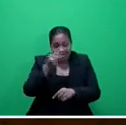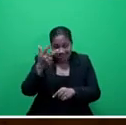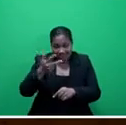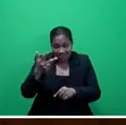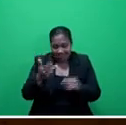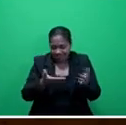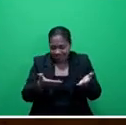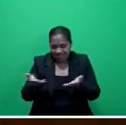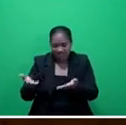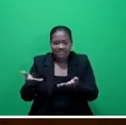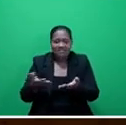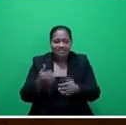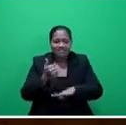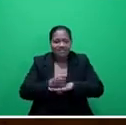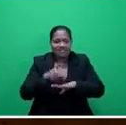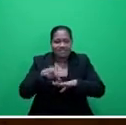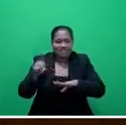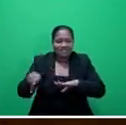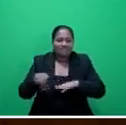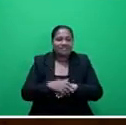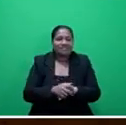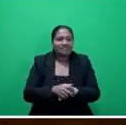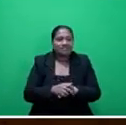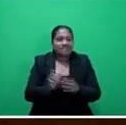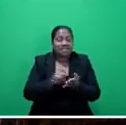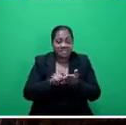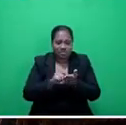Thank you. Please hand the report to the Secretary General.